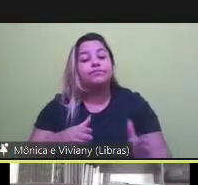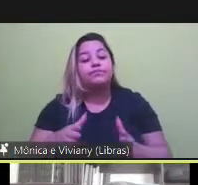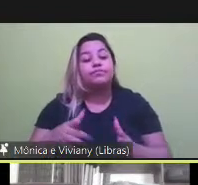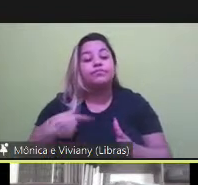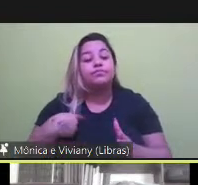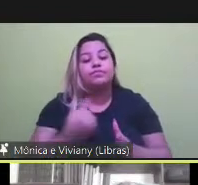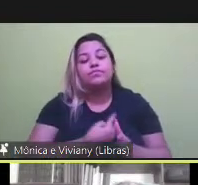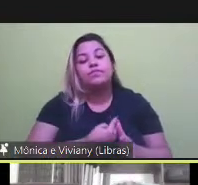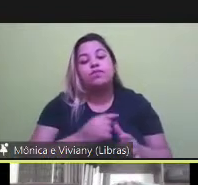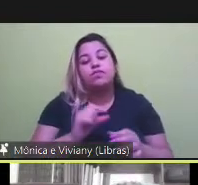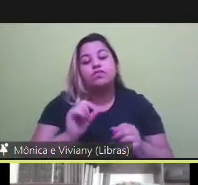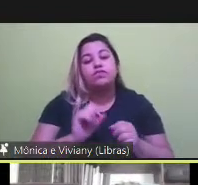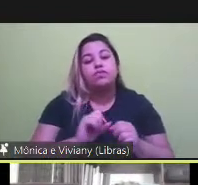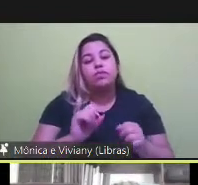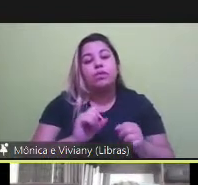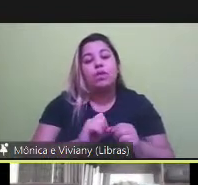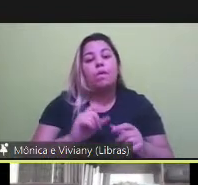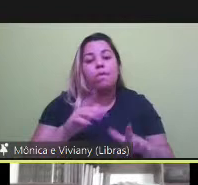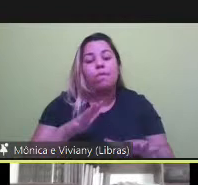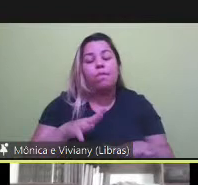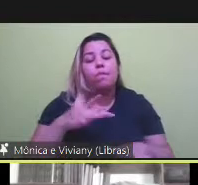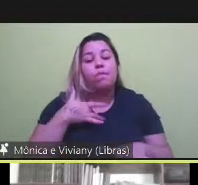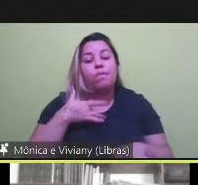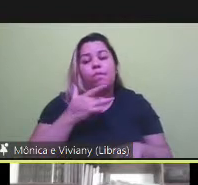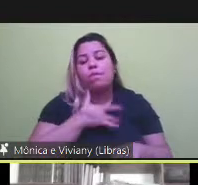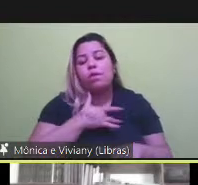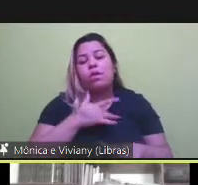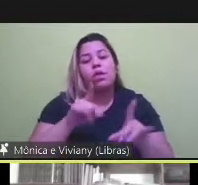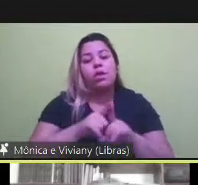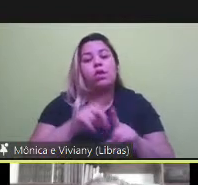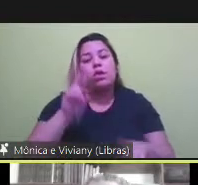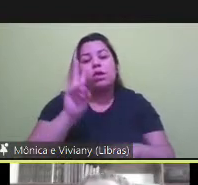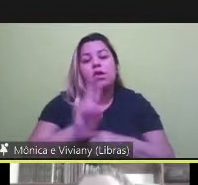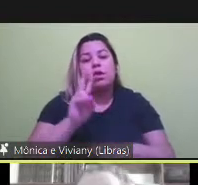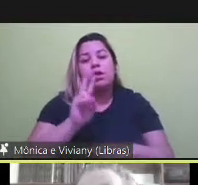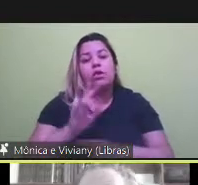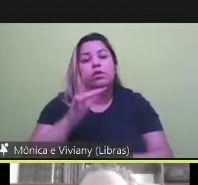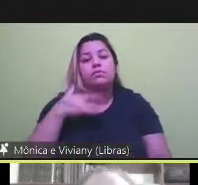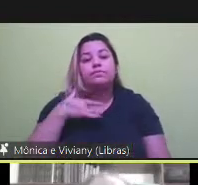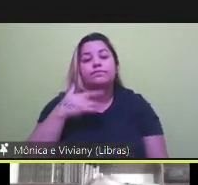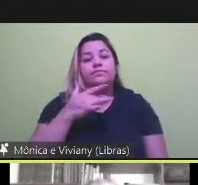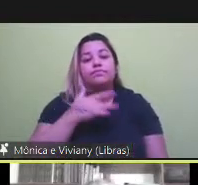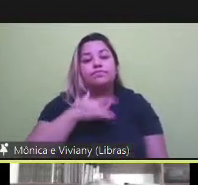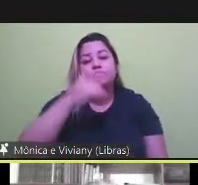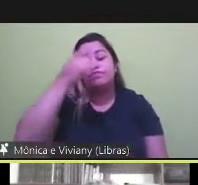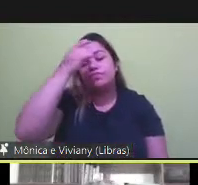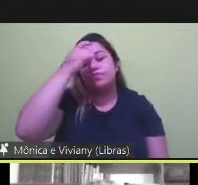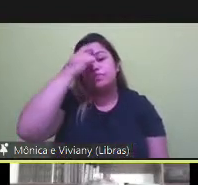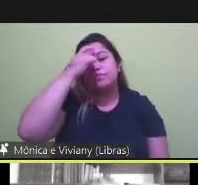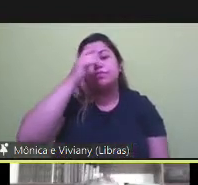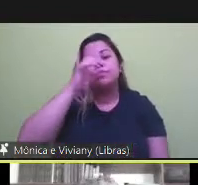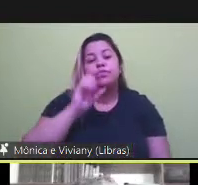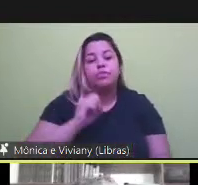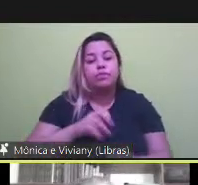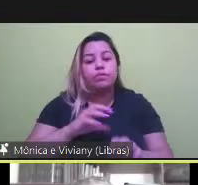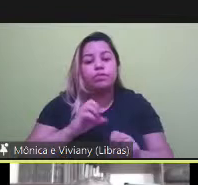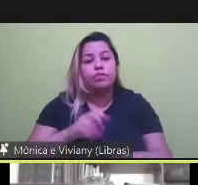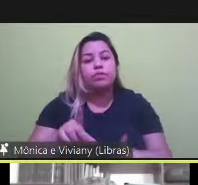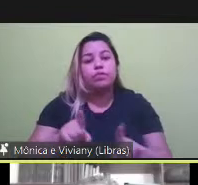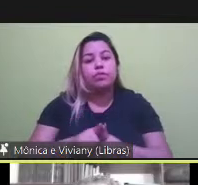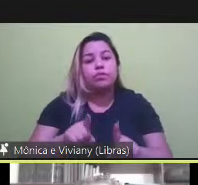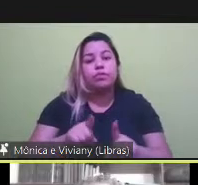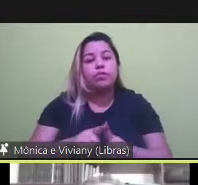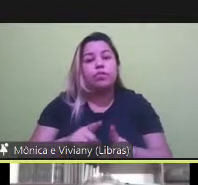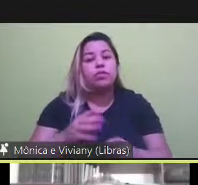in education, which was for us, that protected the mental health, and the